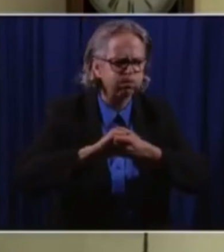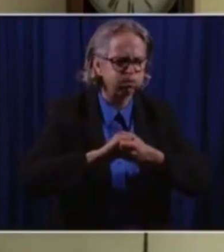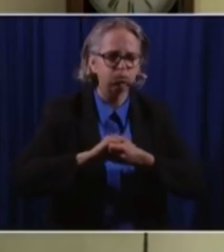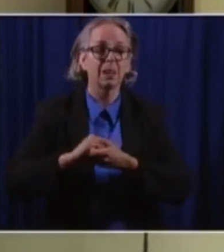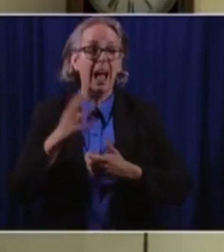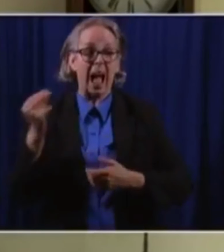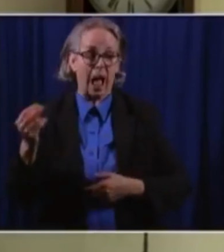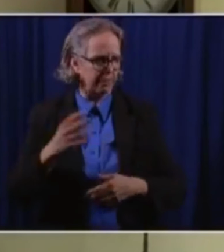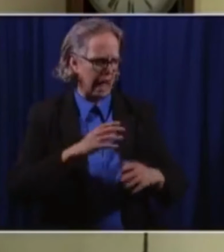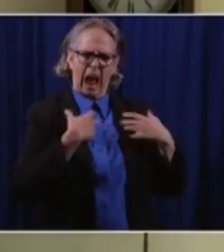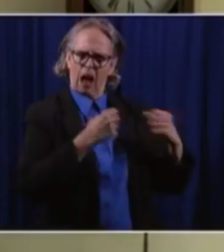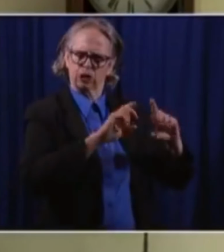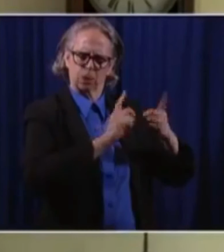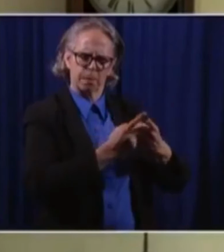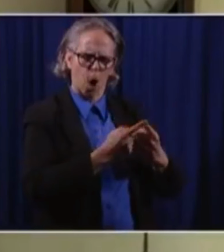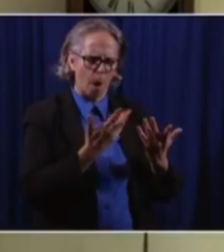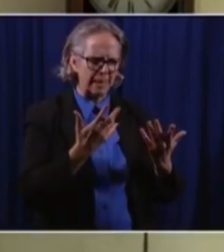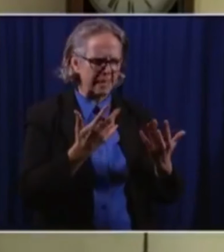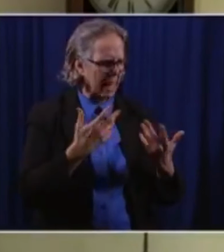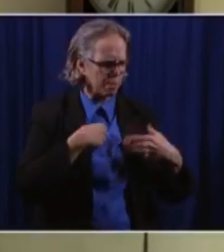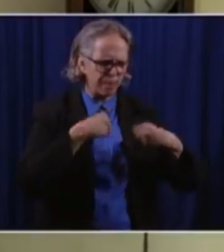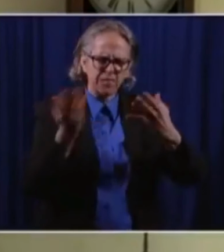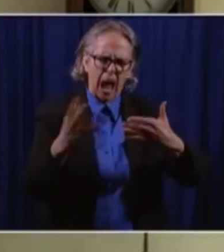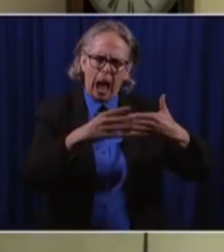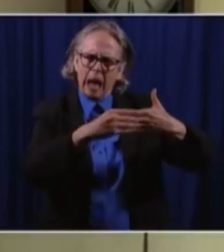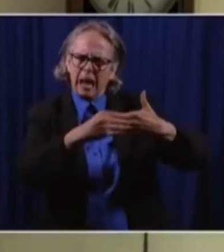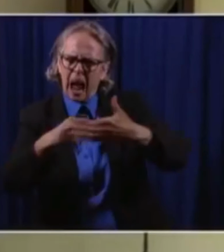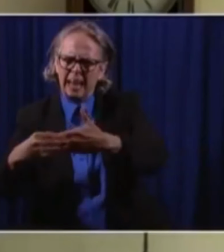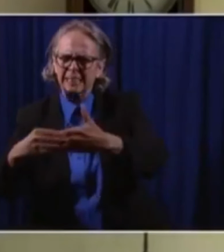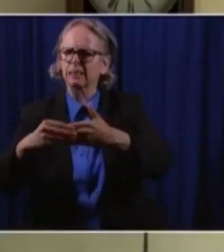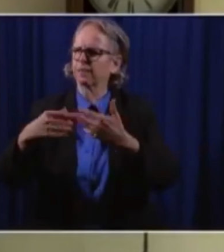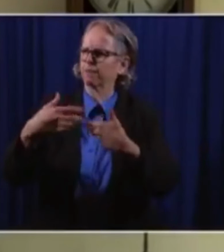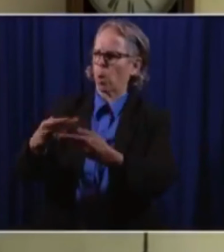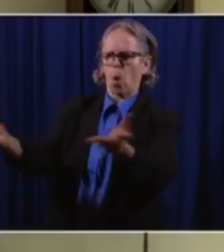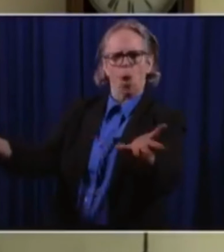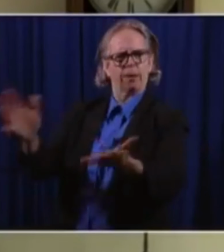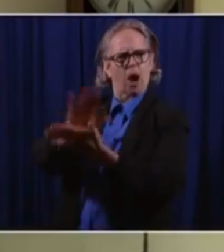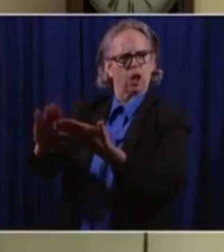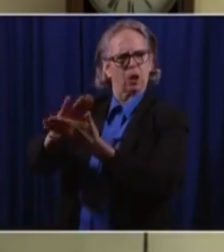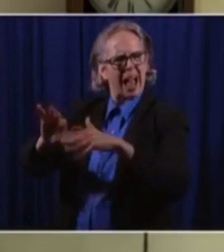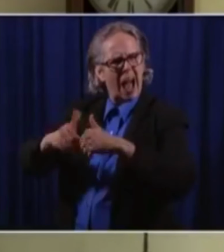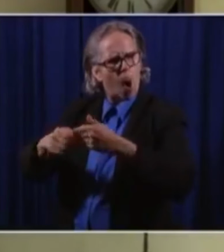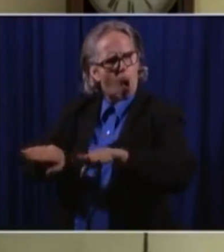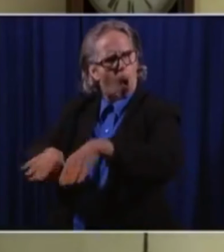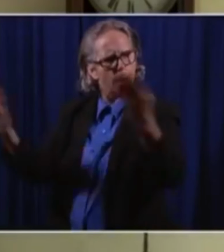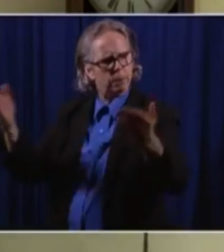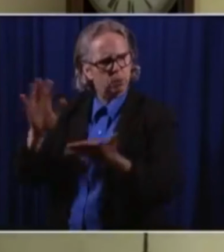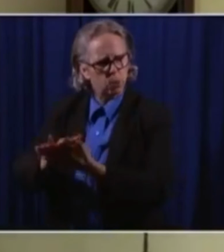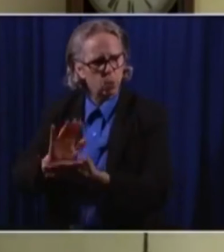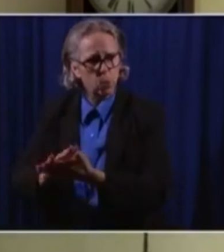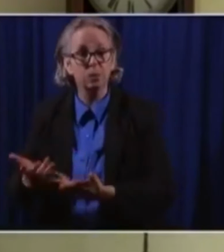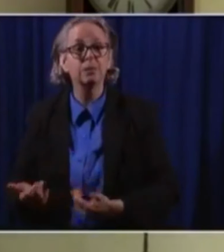reopening of Ohio's colleges and universities in a safer way. Right now, our colleges and universities have test